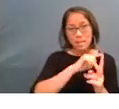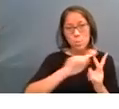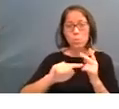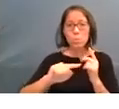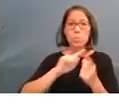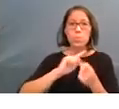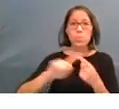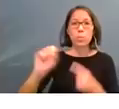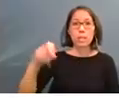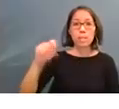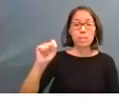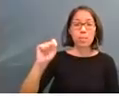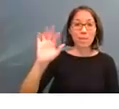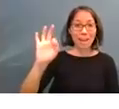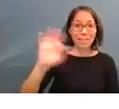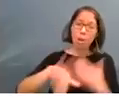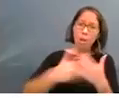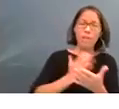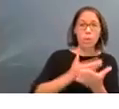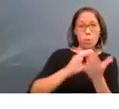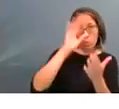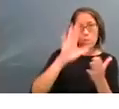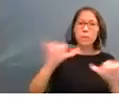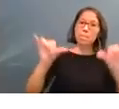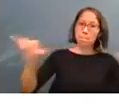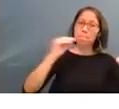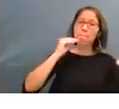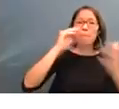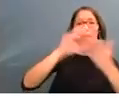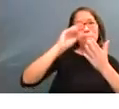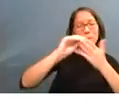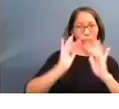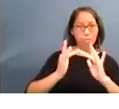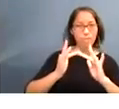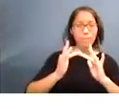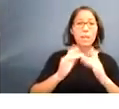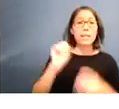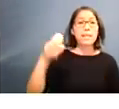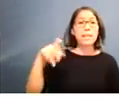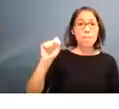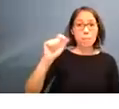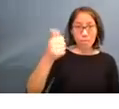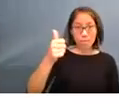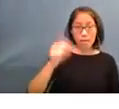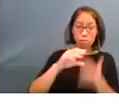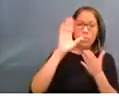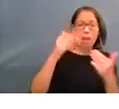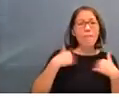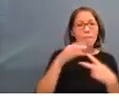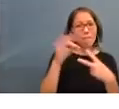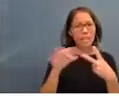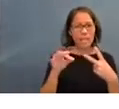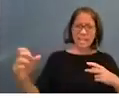9th, all of our students will learn virtually from home. And then on September 10th, students will have the option to return